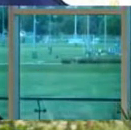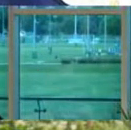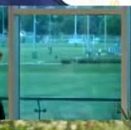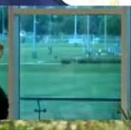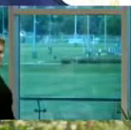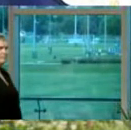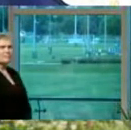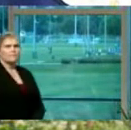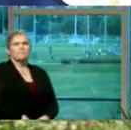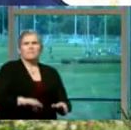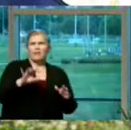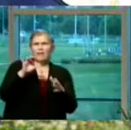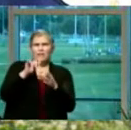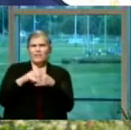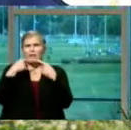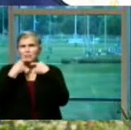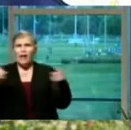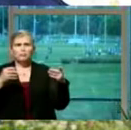weeks ahead,